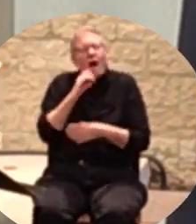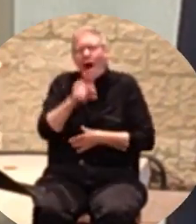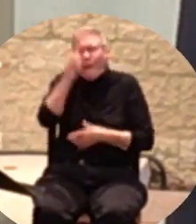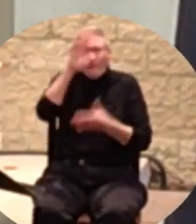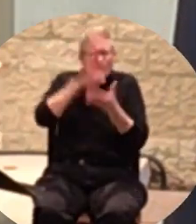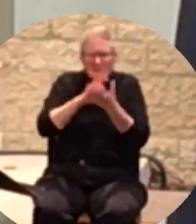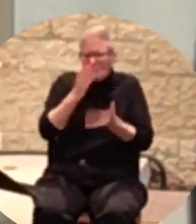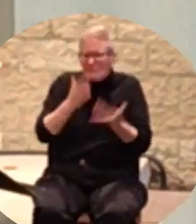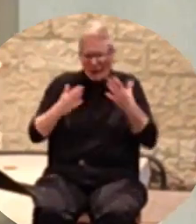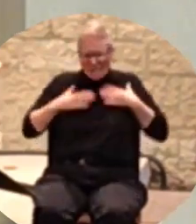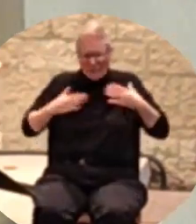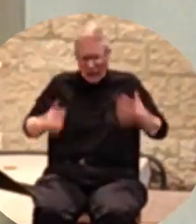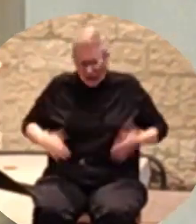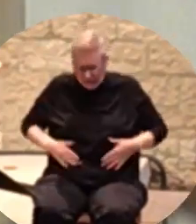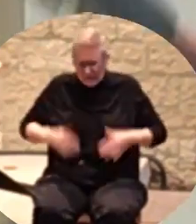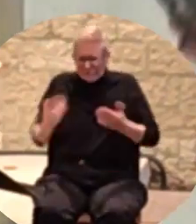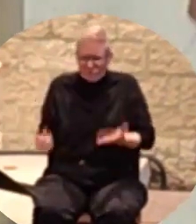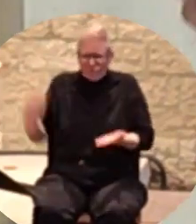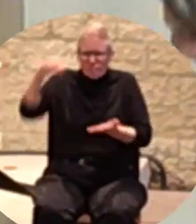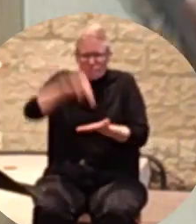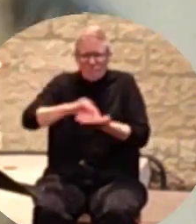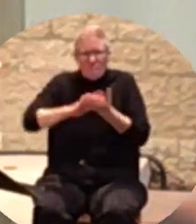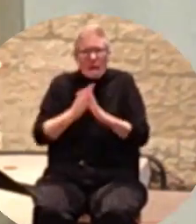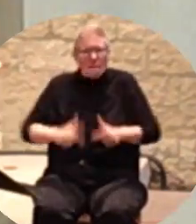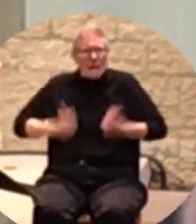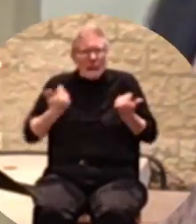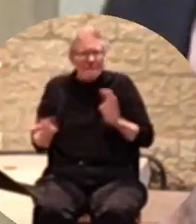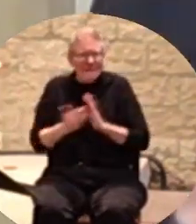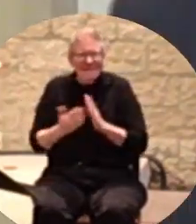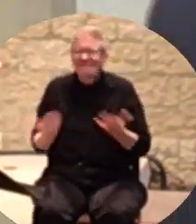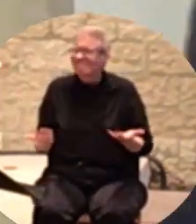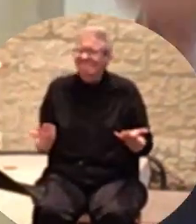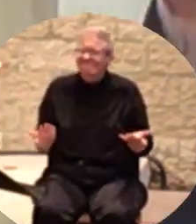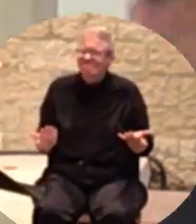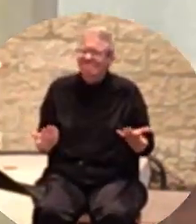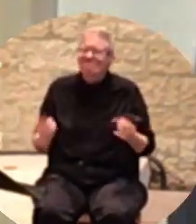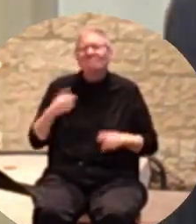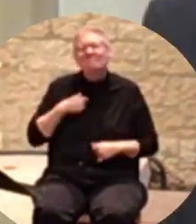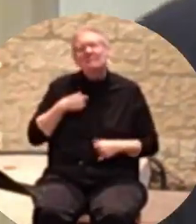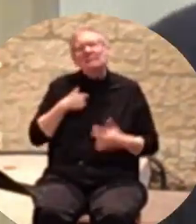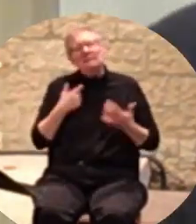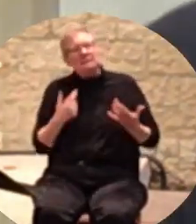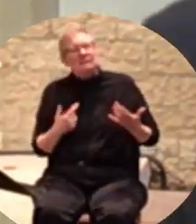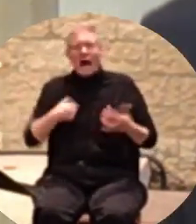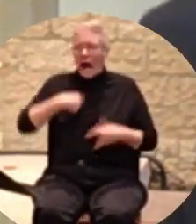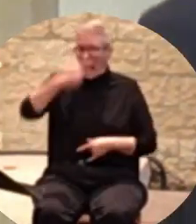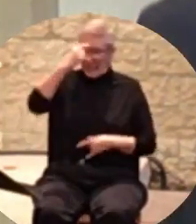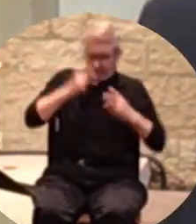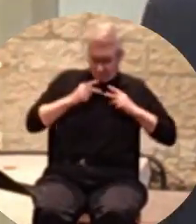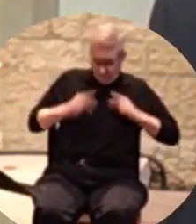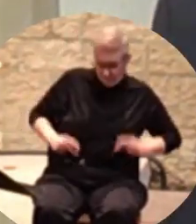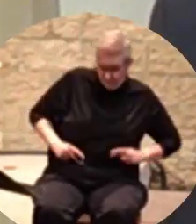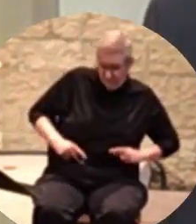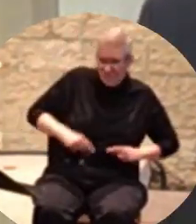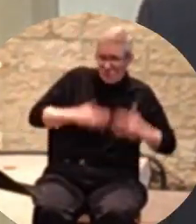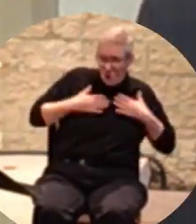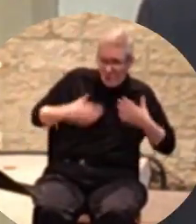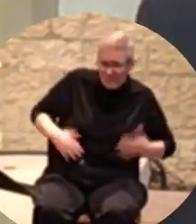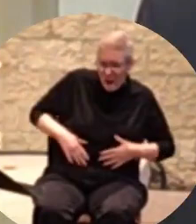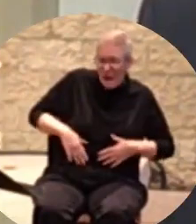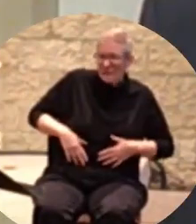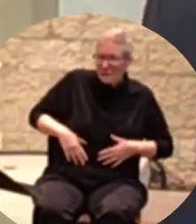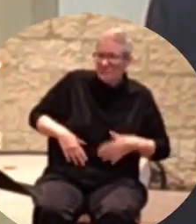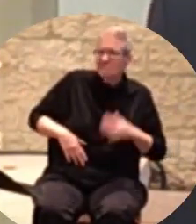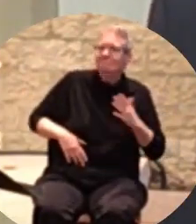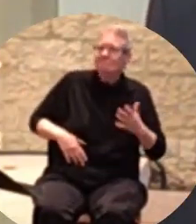or a body. I believe that it was sown a physical body and it is raised a spiritual body. It is raised a